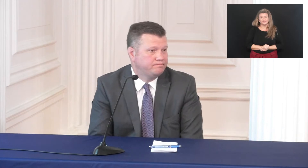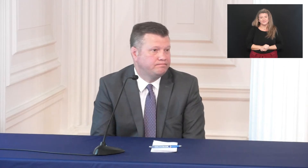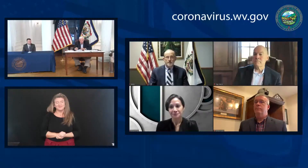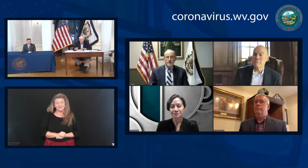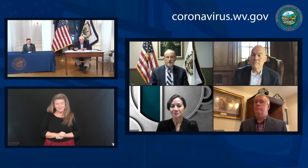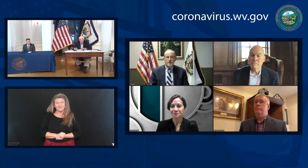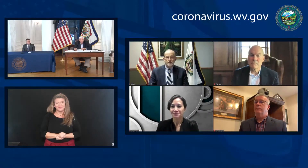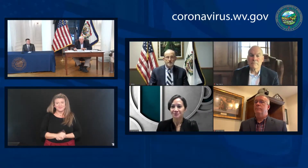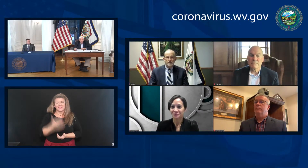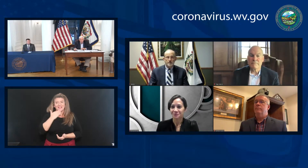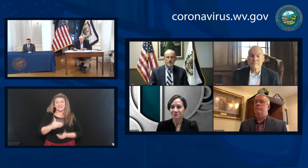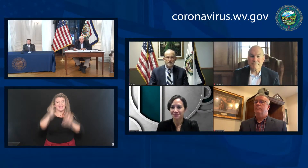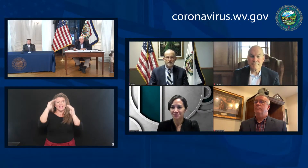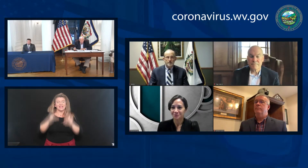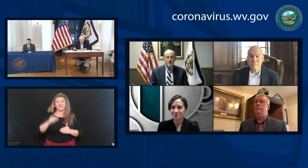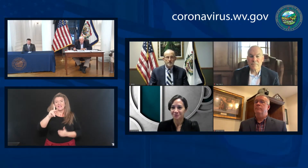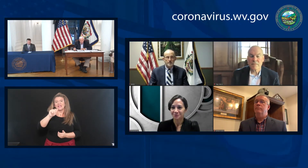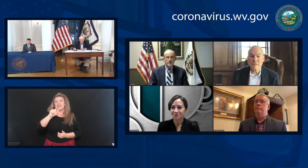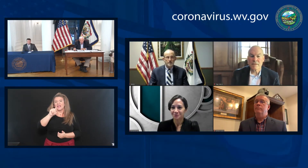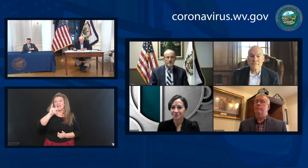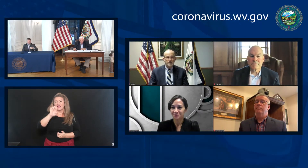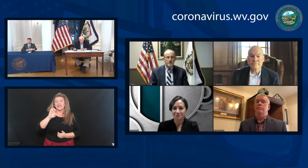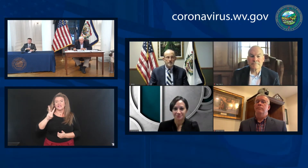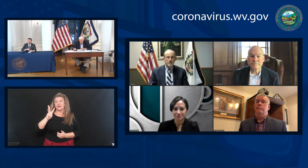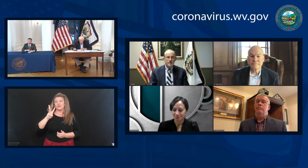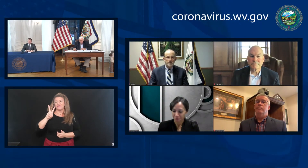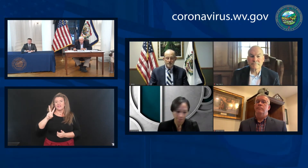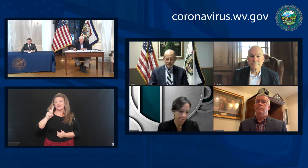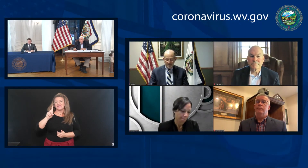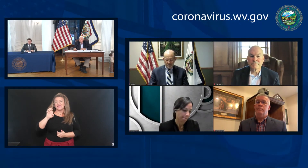All right, thank you, Mark. Next to Katie Ree with WDVM.